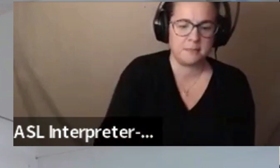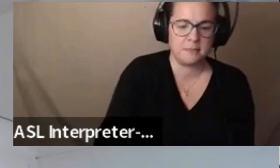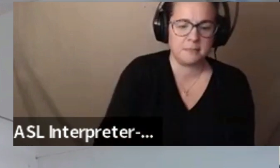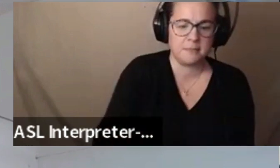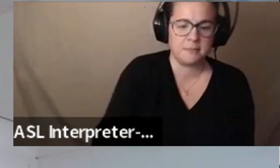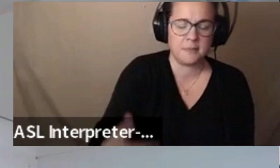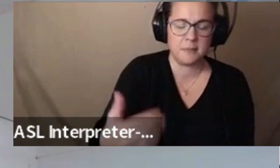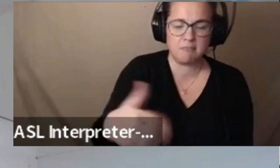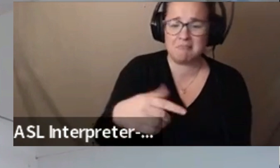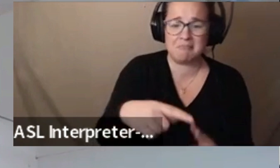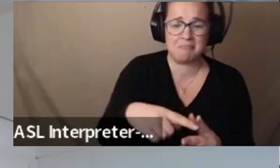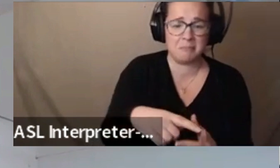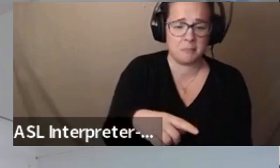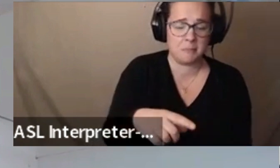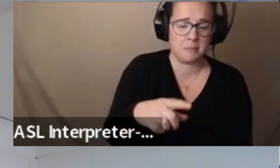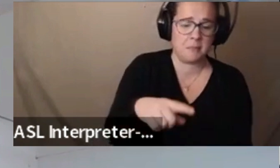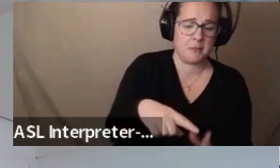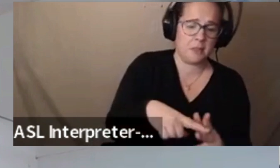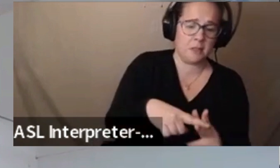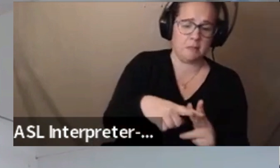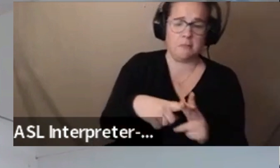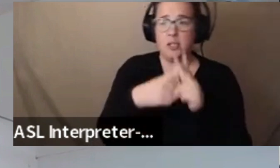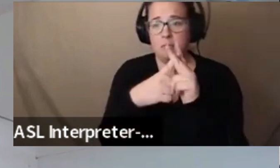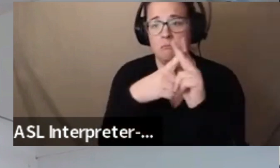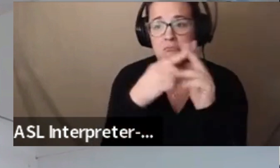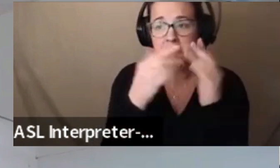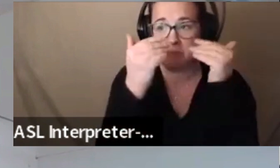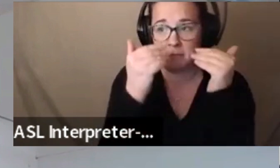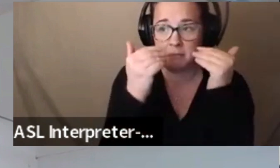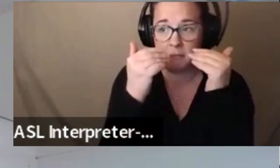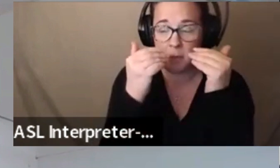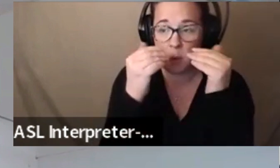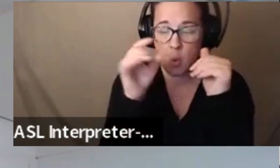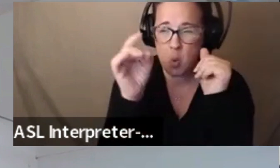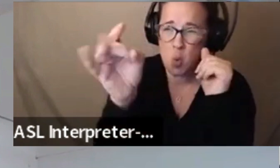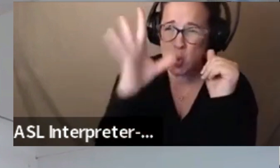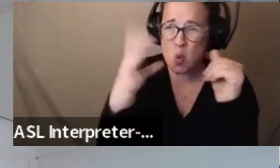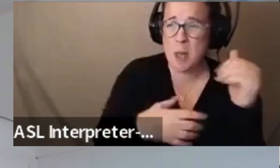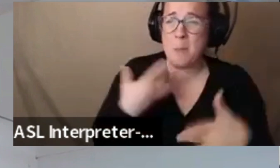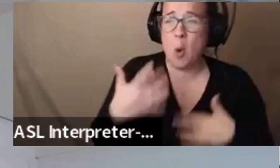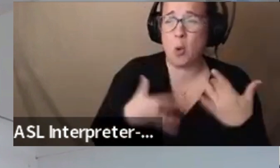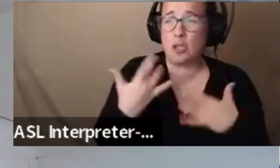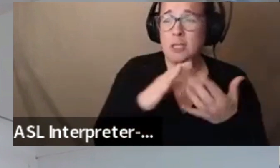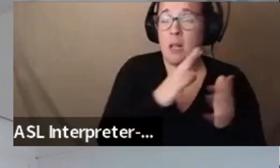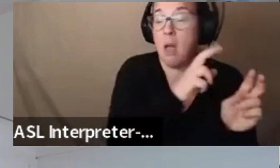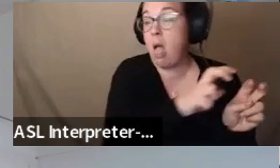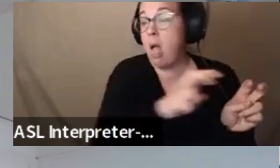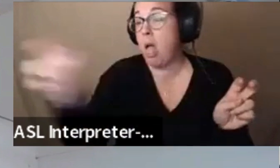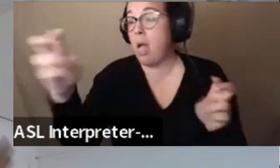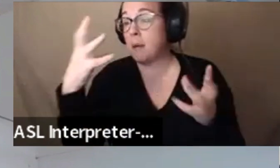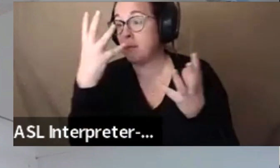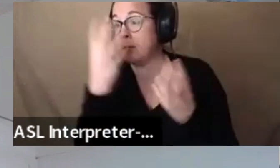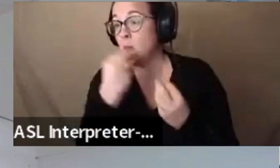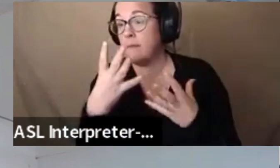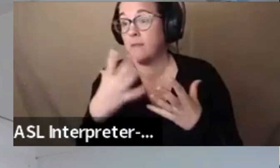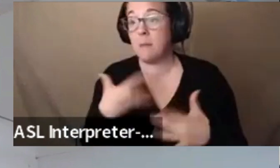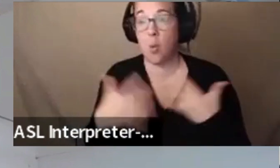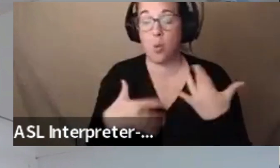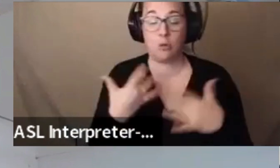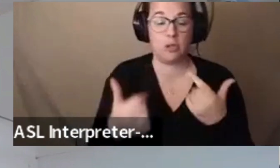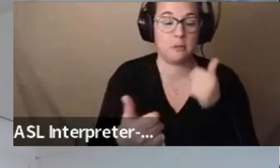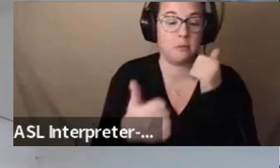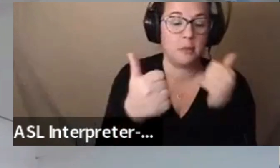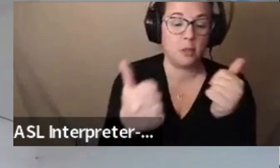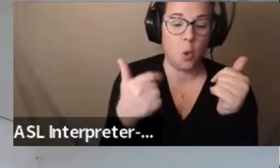most reprehensible emotion to the most beautiful ones. And so I really want to give us